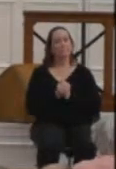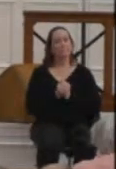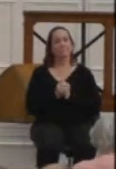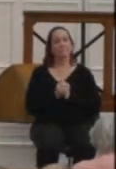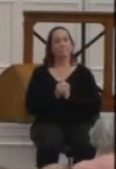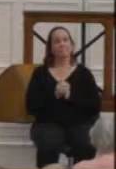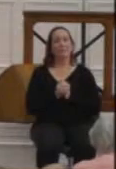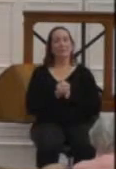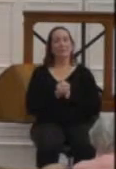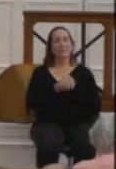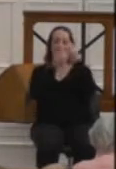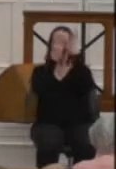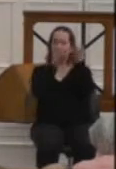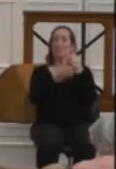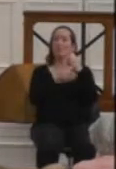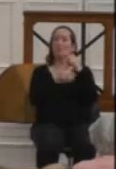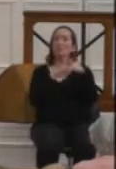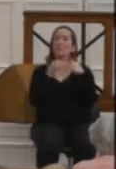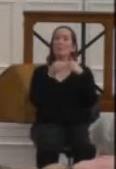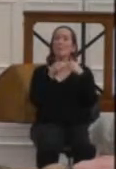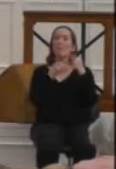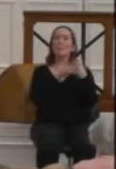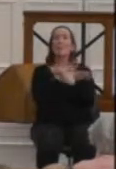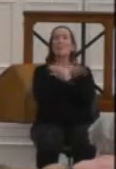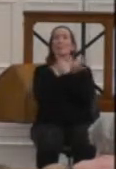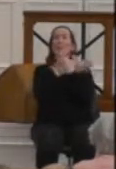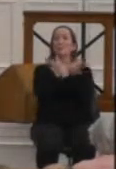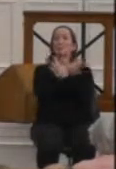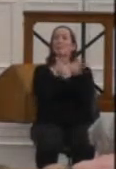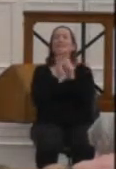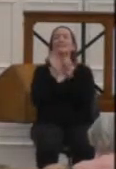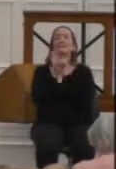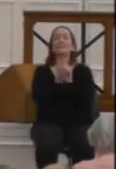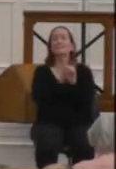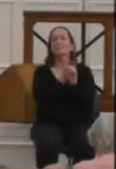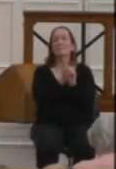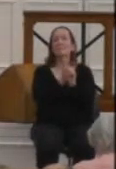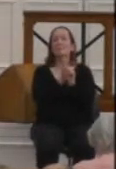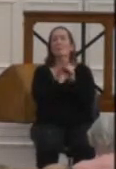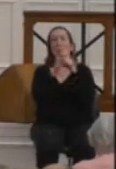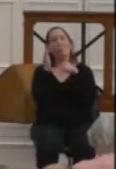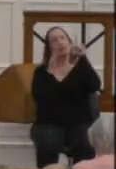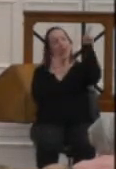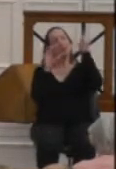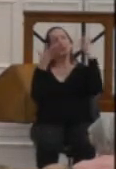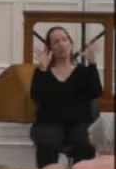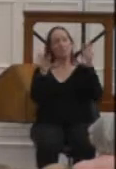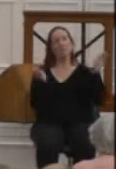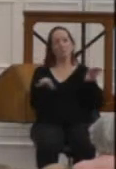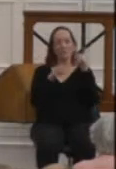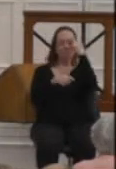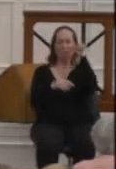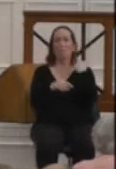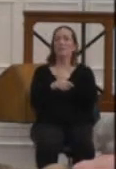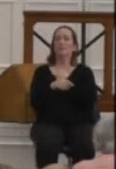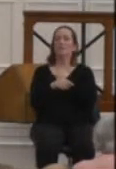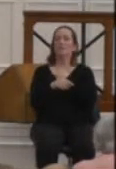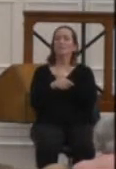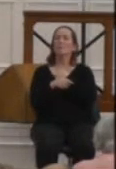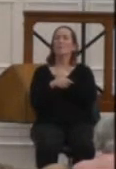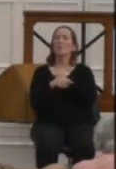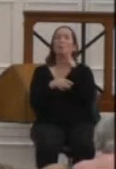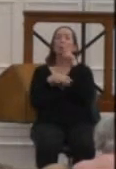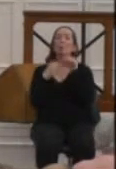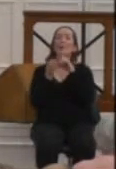That information about the butterfly is symbolic of what God has done for us. And so that's what I want to look at this morning very